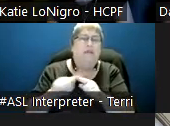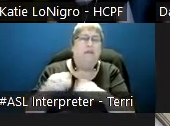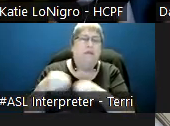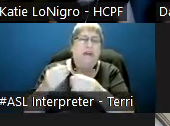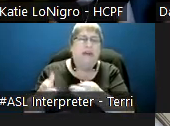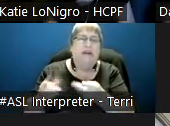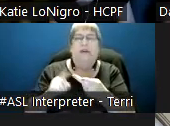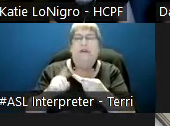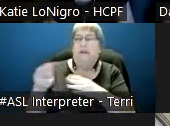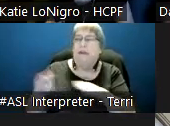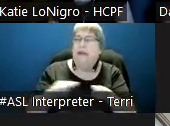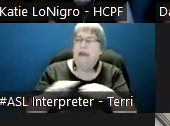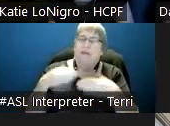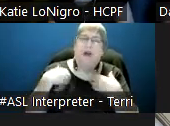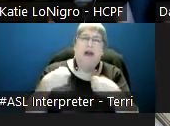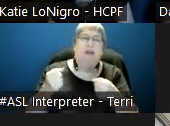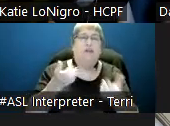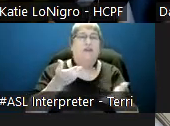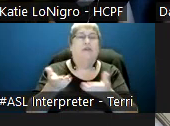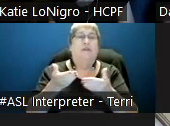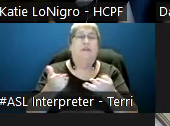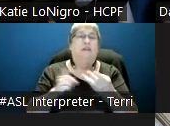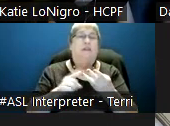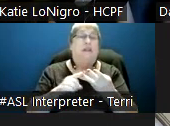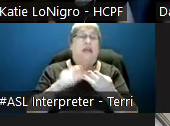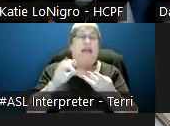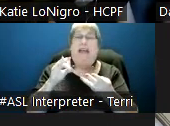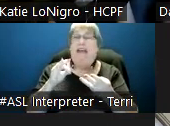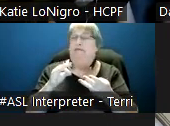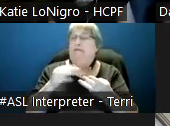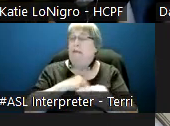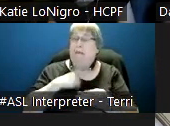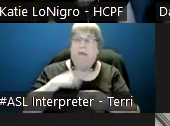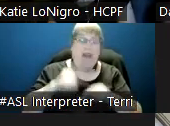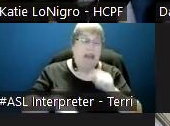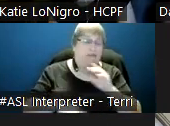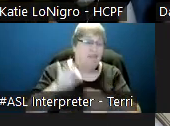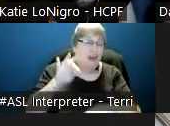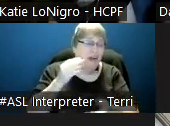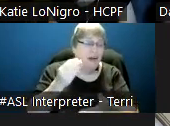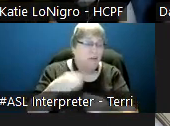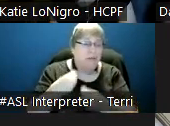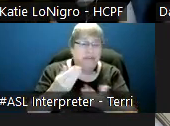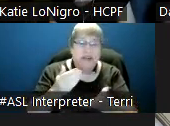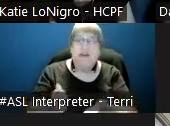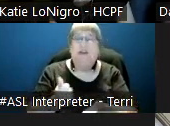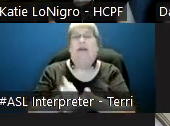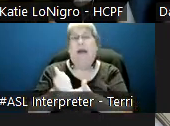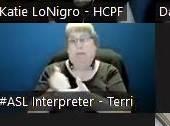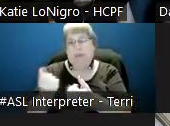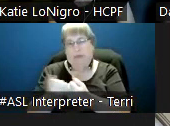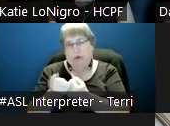services. If a member needs help finding a different provider, providing that kind of support, helping with